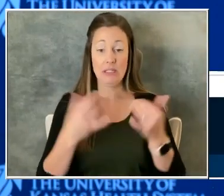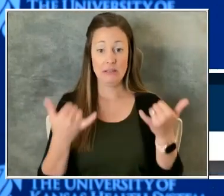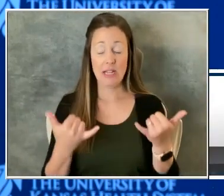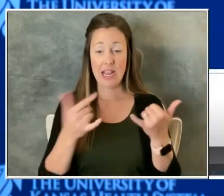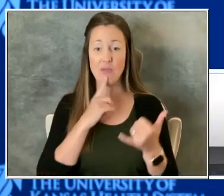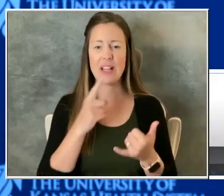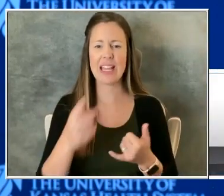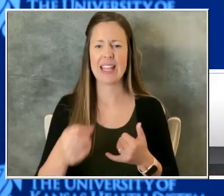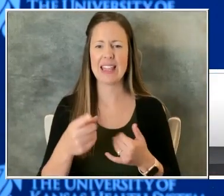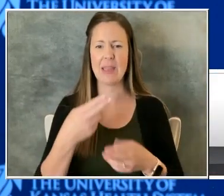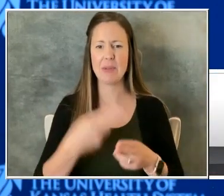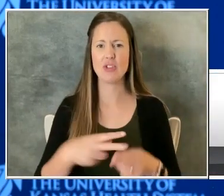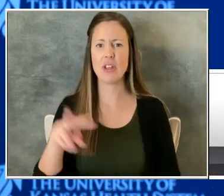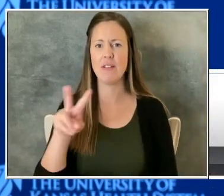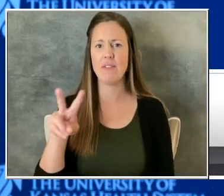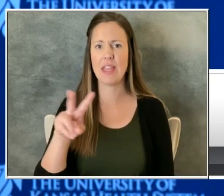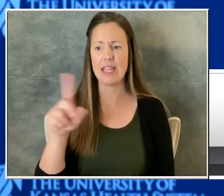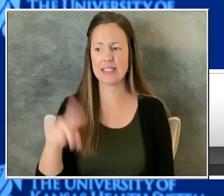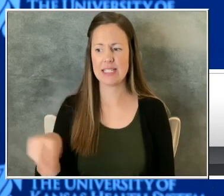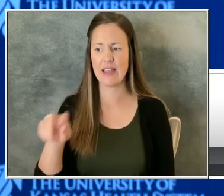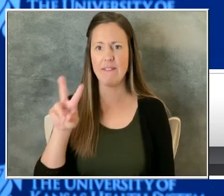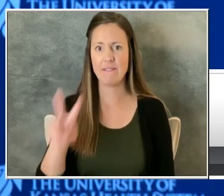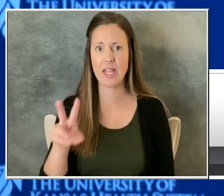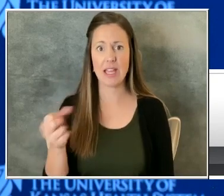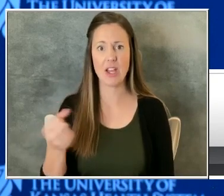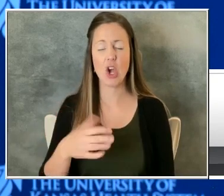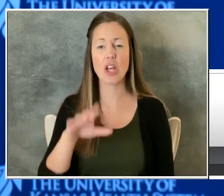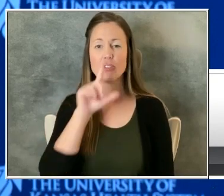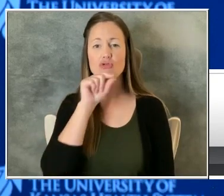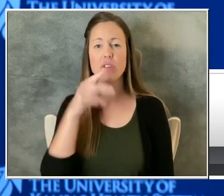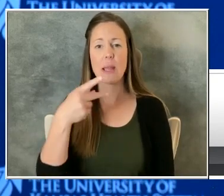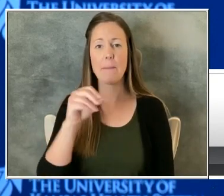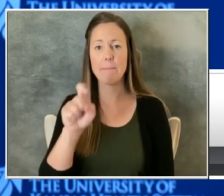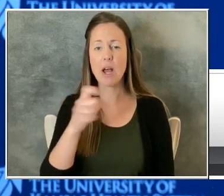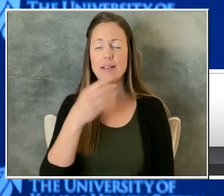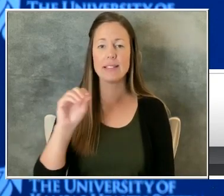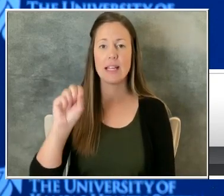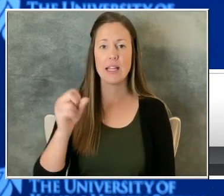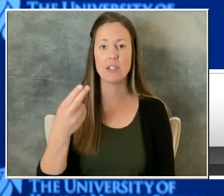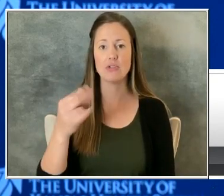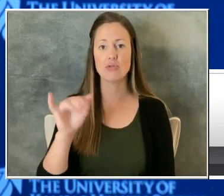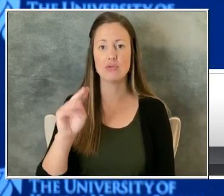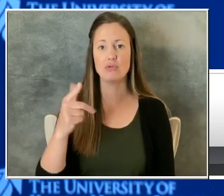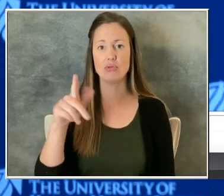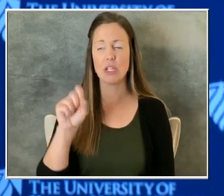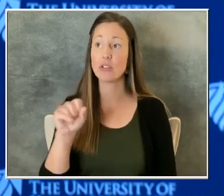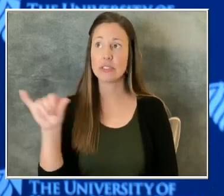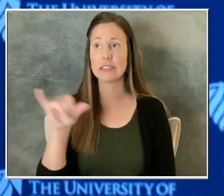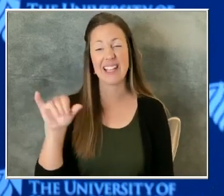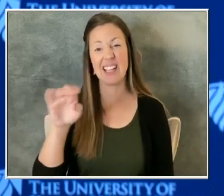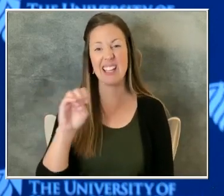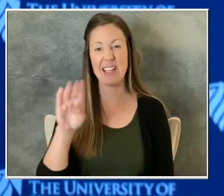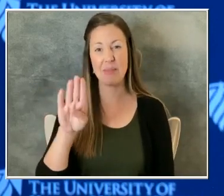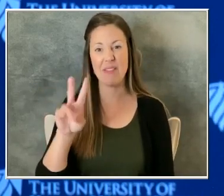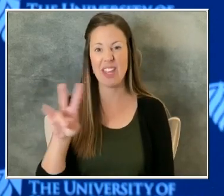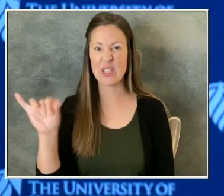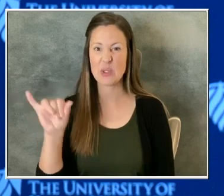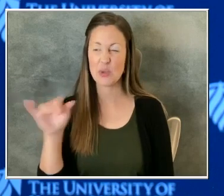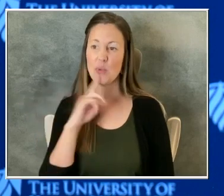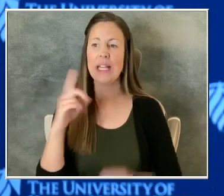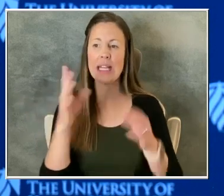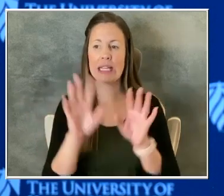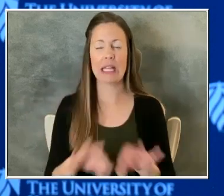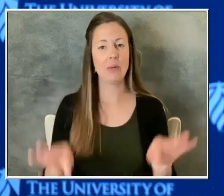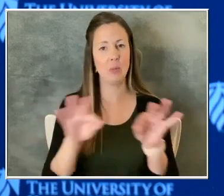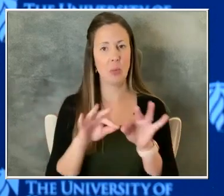that causes chickenpox and then shingles, but also other viruses like EBV. So I think it is important to understand that. You know, we certainly